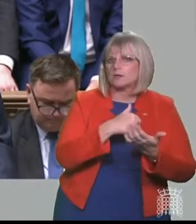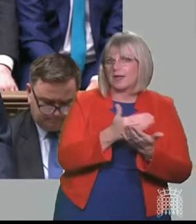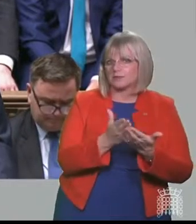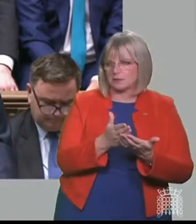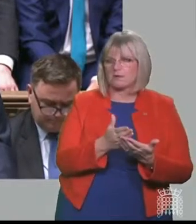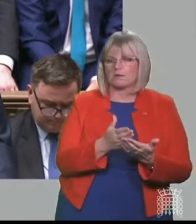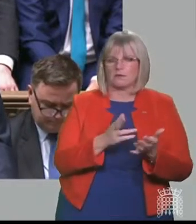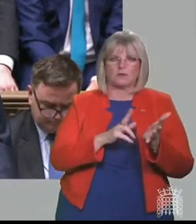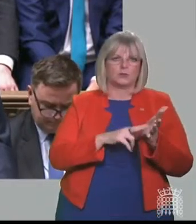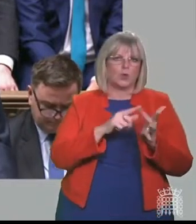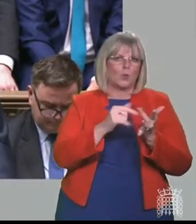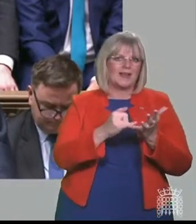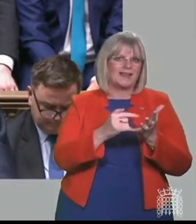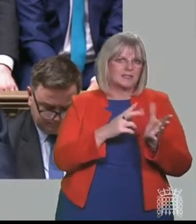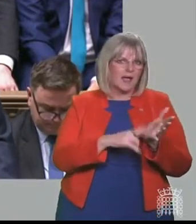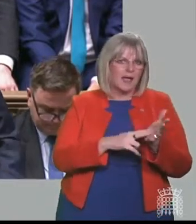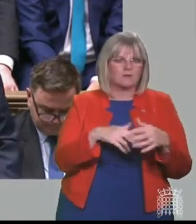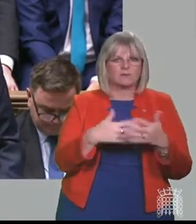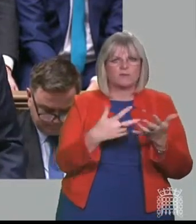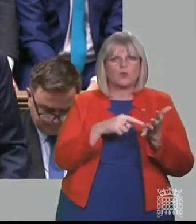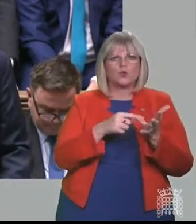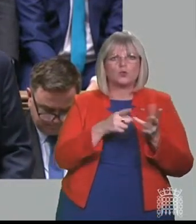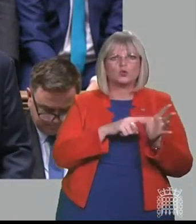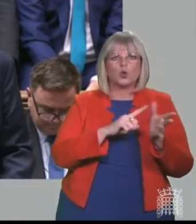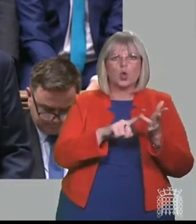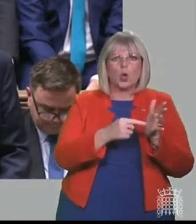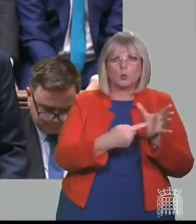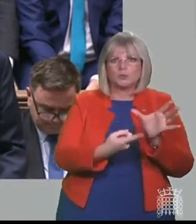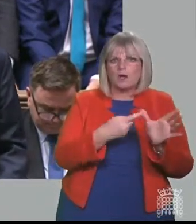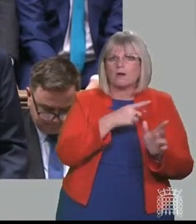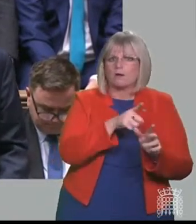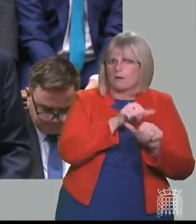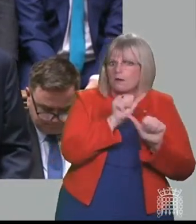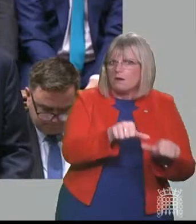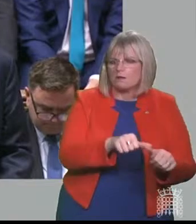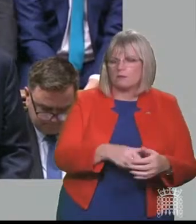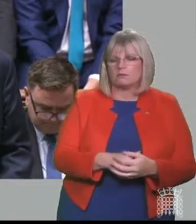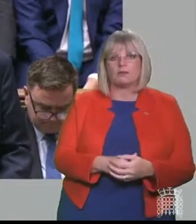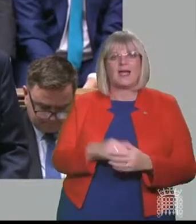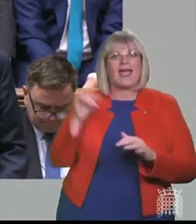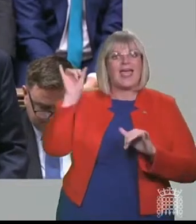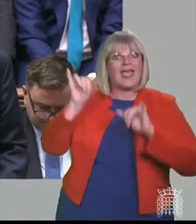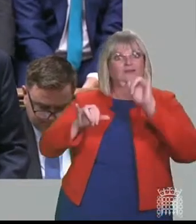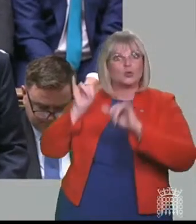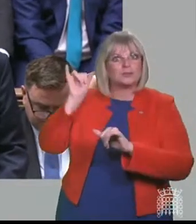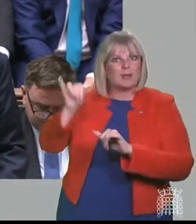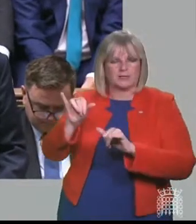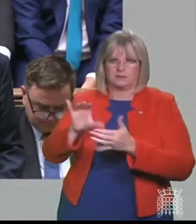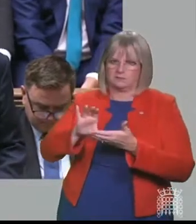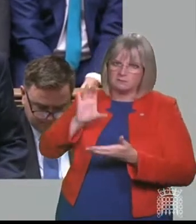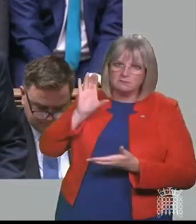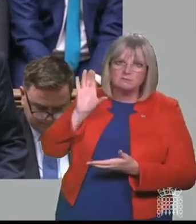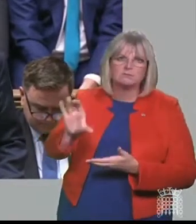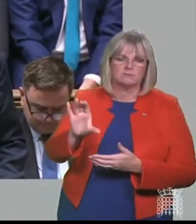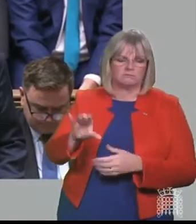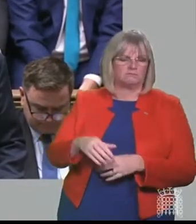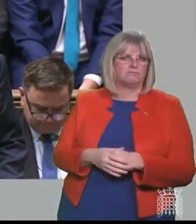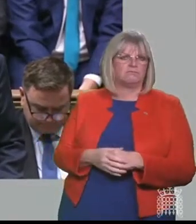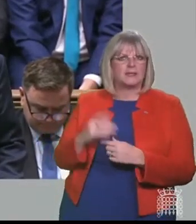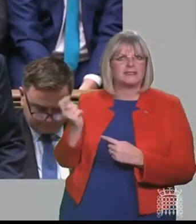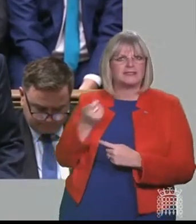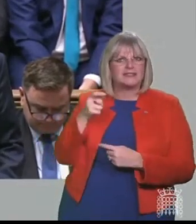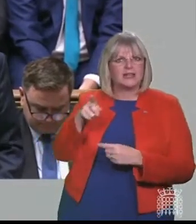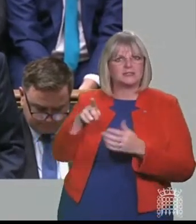Toyota, £975 million for aerospace, building on decades of success from firms like Airbus